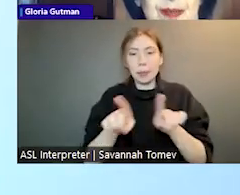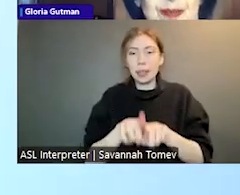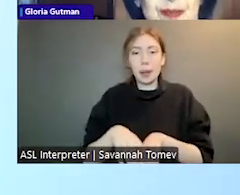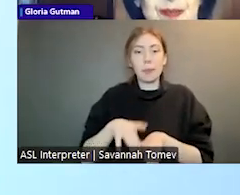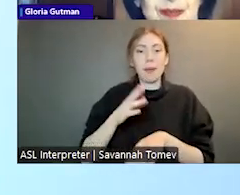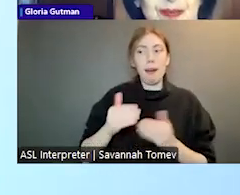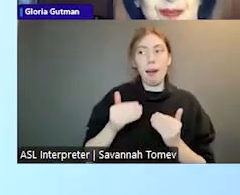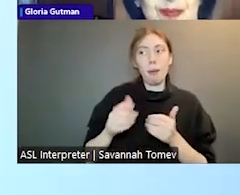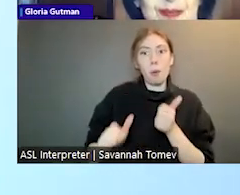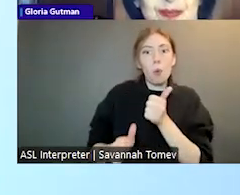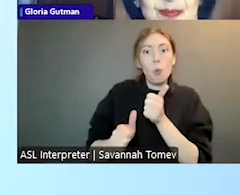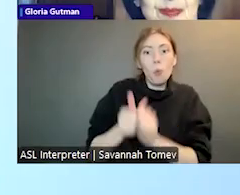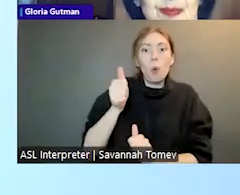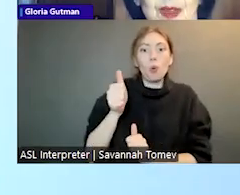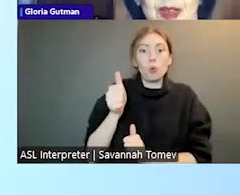slide.